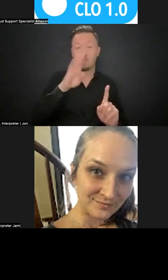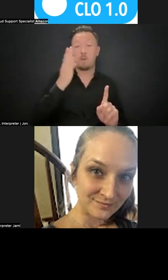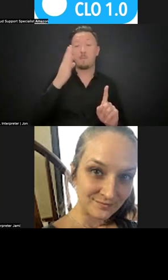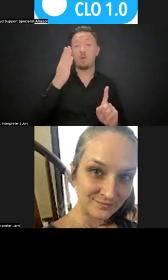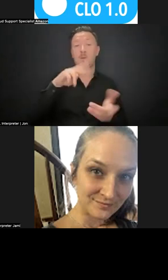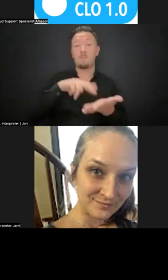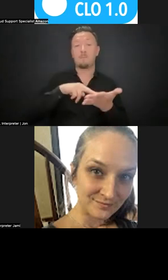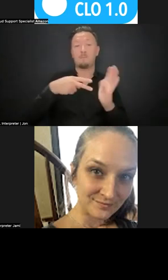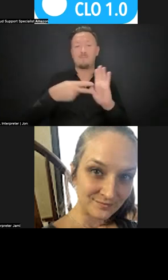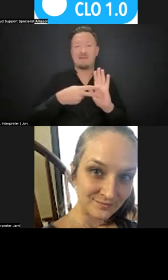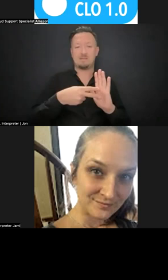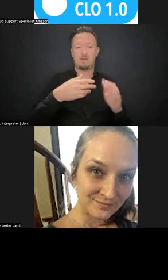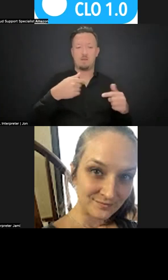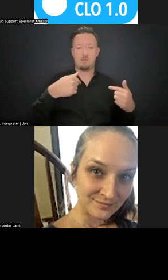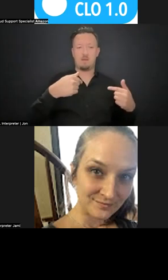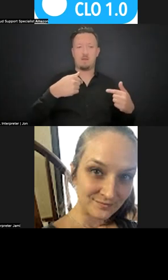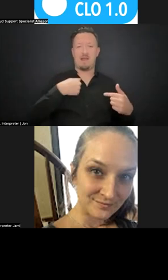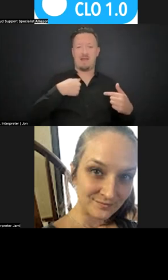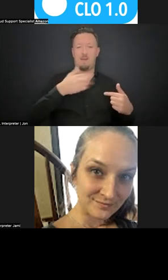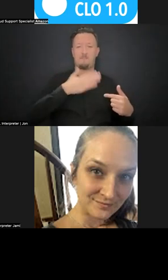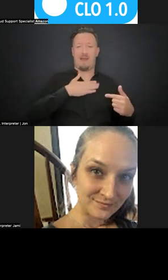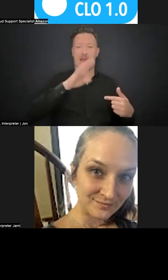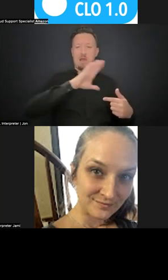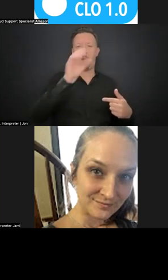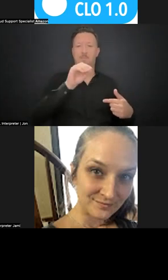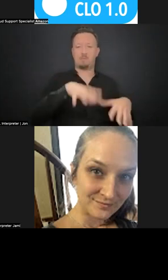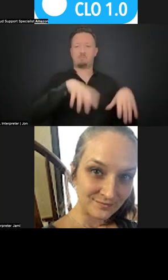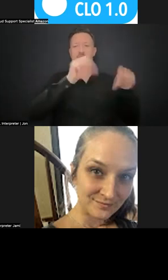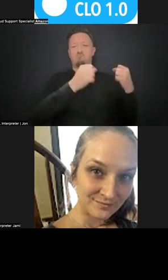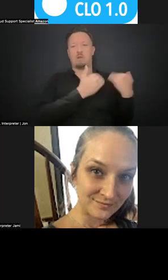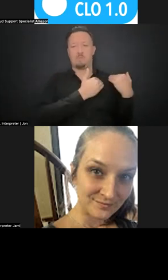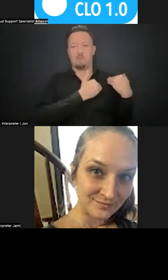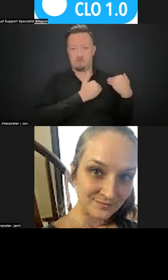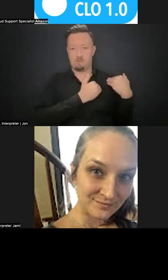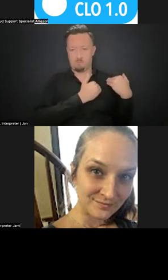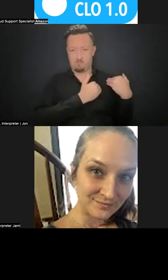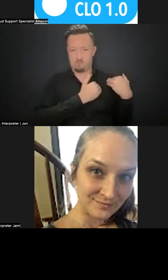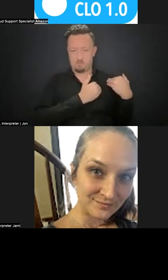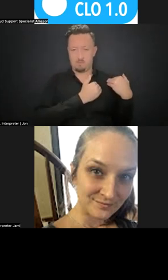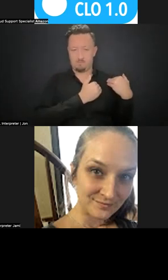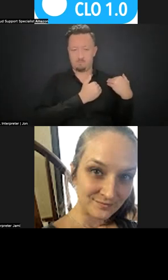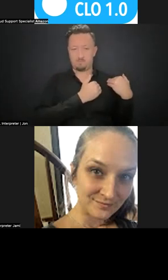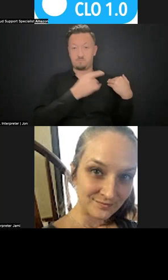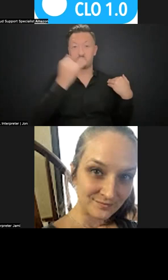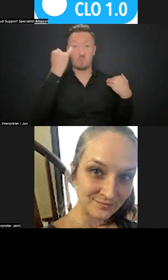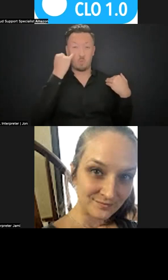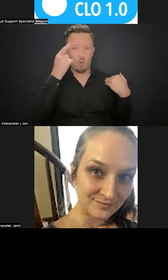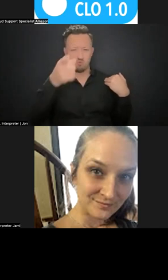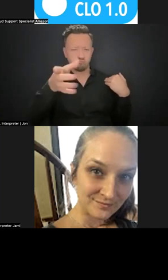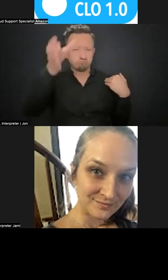is company responsibility. If you are that tech